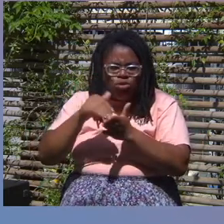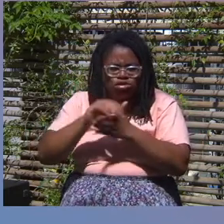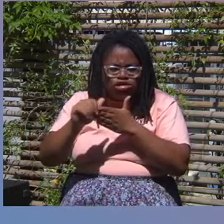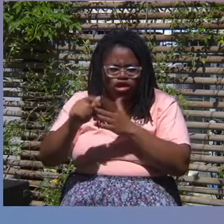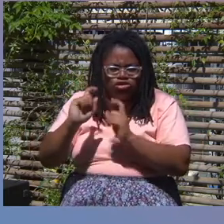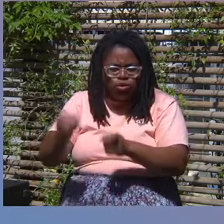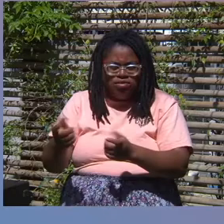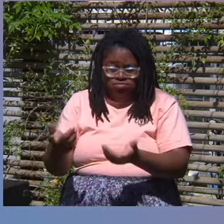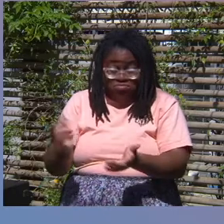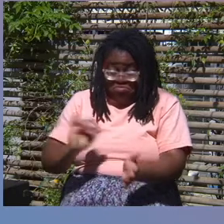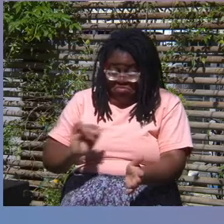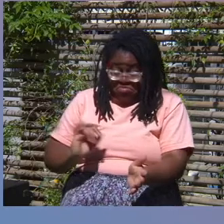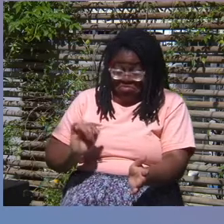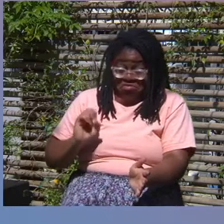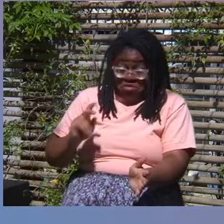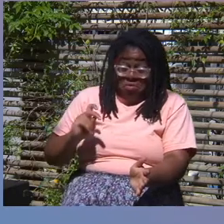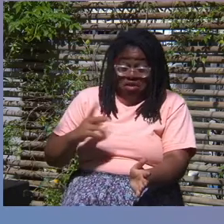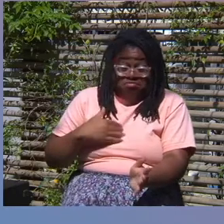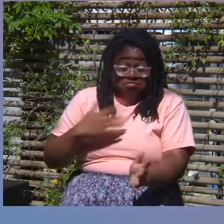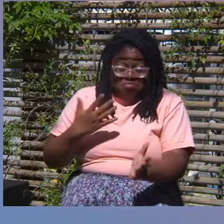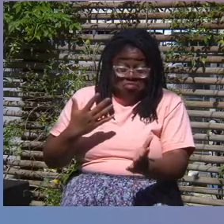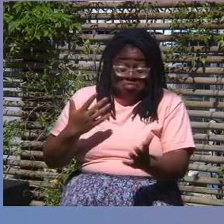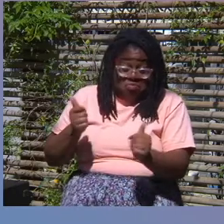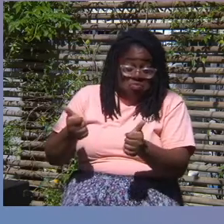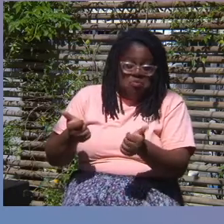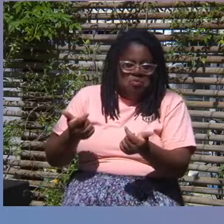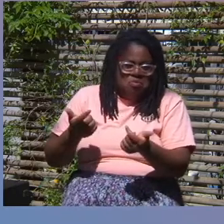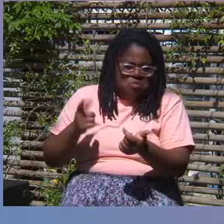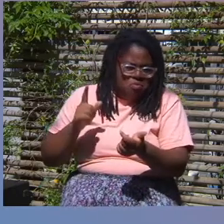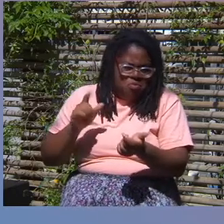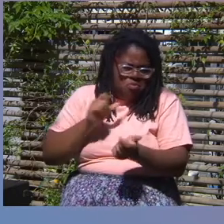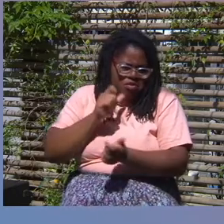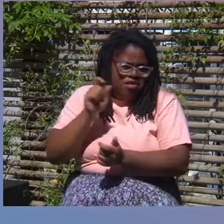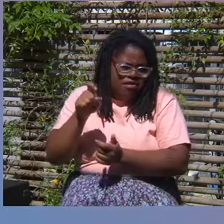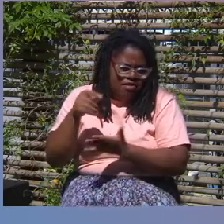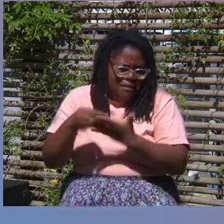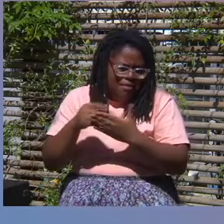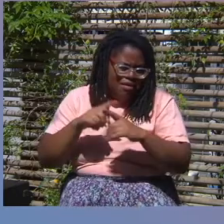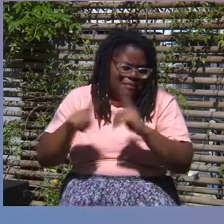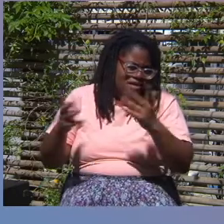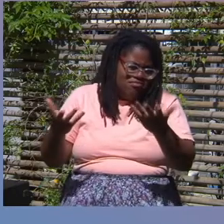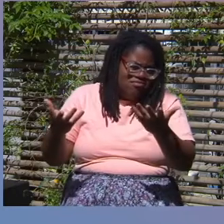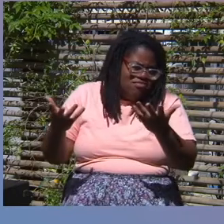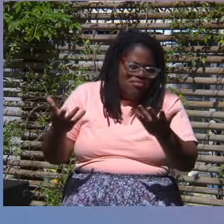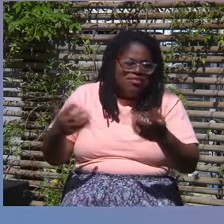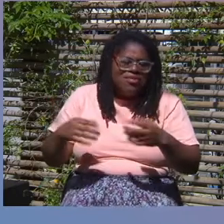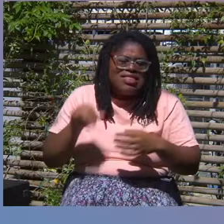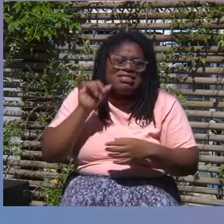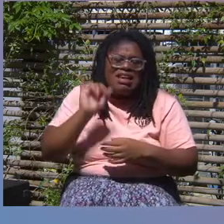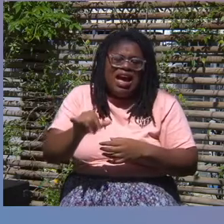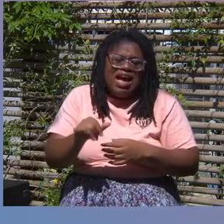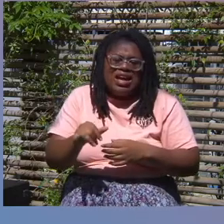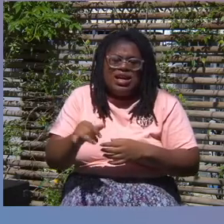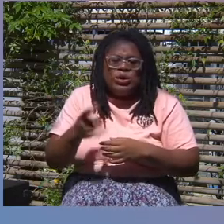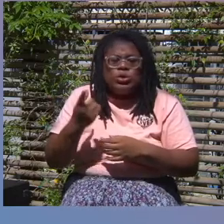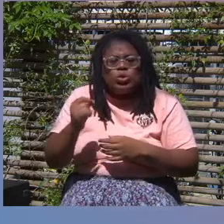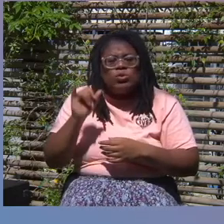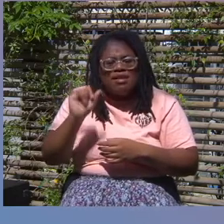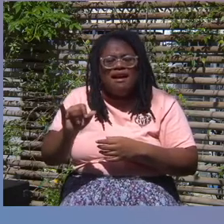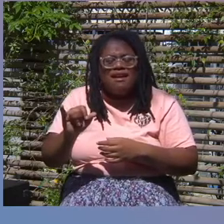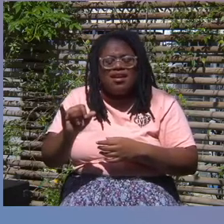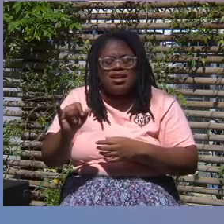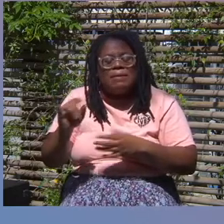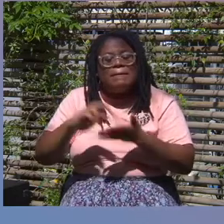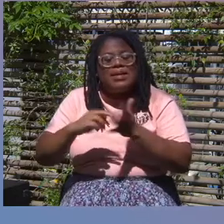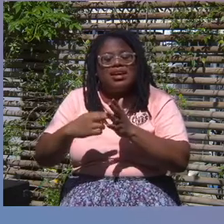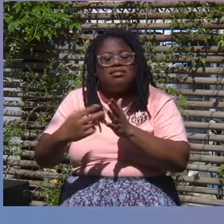$25,000. Wow. And it was like, what? Oh, that was great. We needed that money, but it wasn't, you know. Yeah. It's like you do it and it comes back.